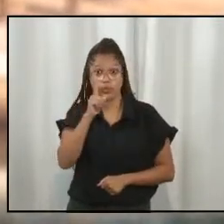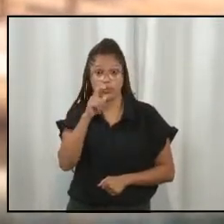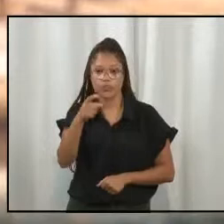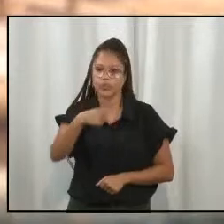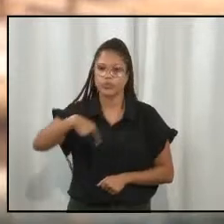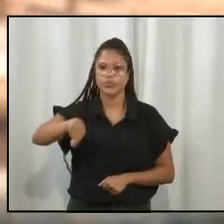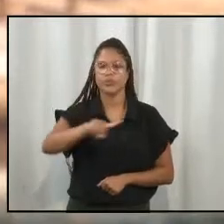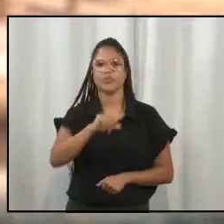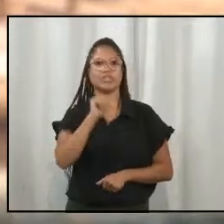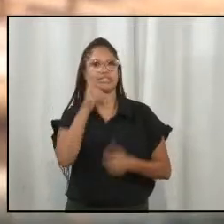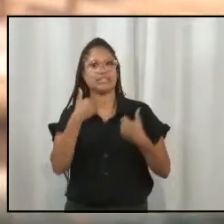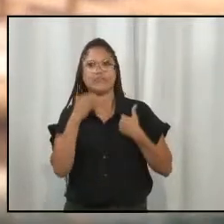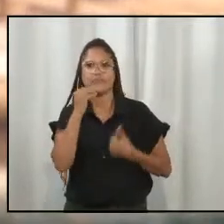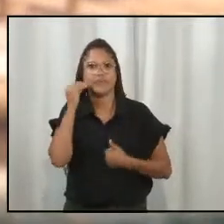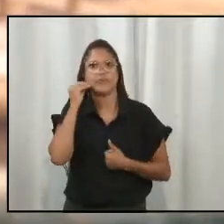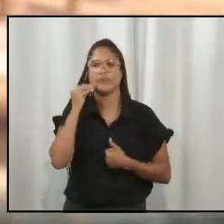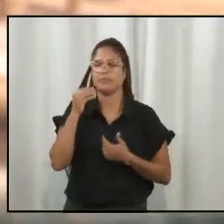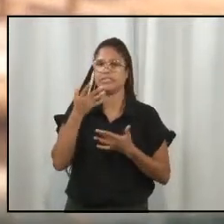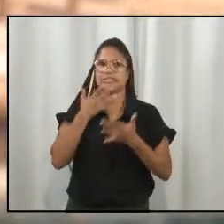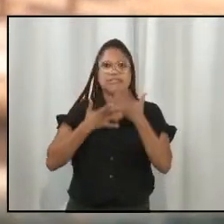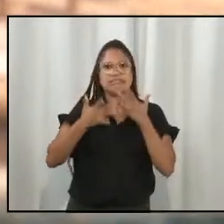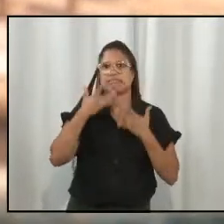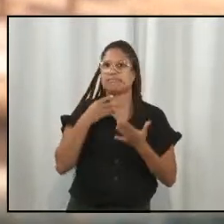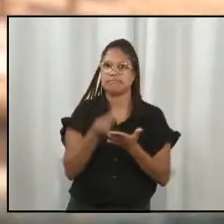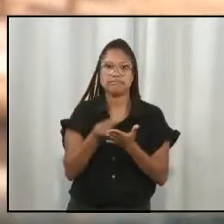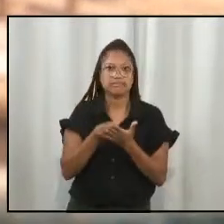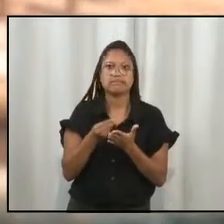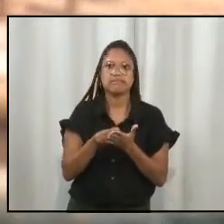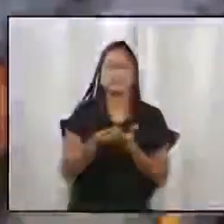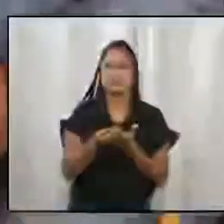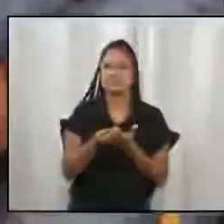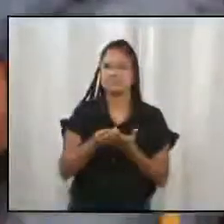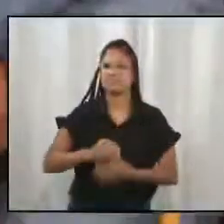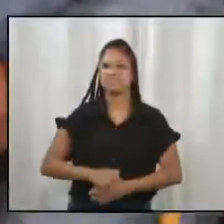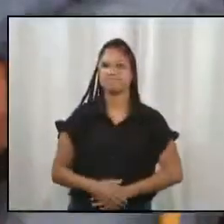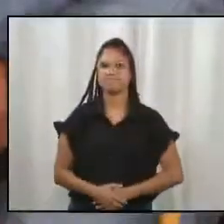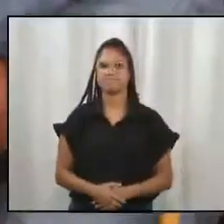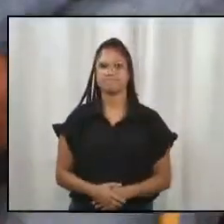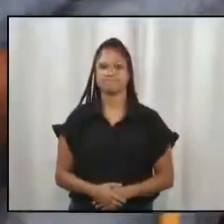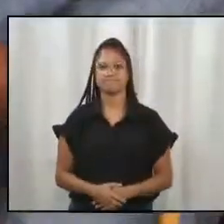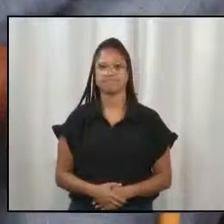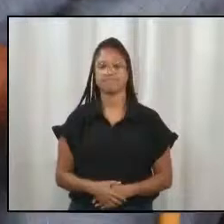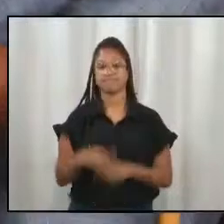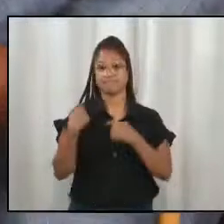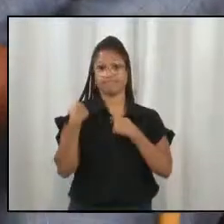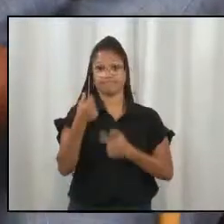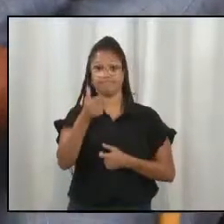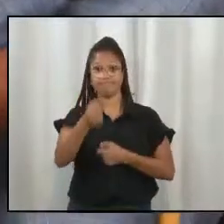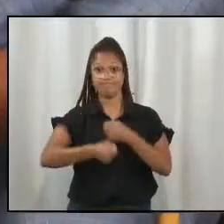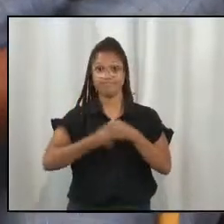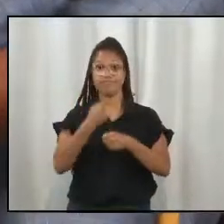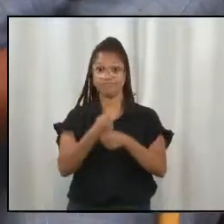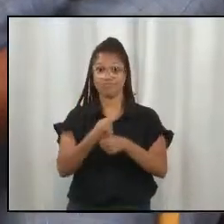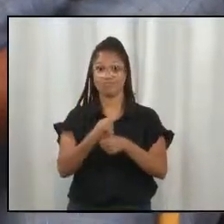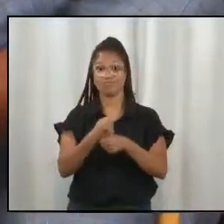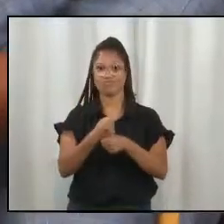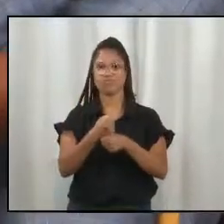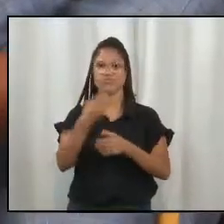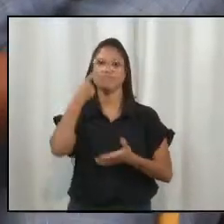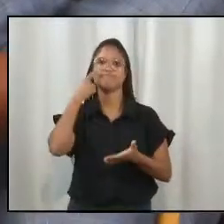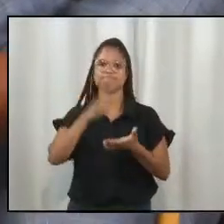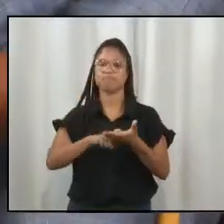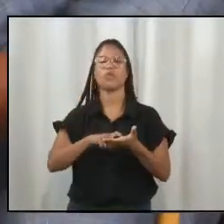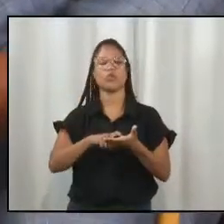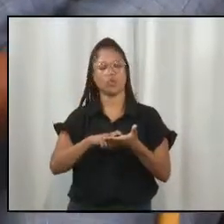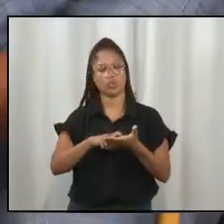are housing insecure with limited income that need that type of service. Right. In the past 10 years, there have been an increase